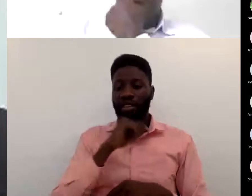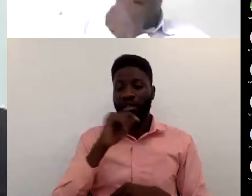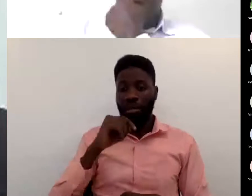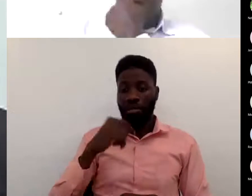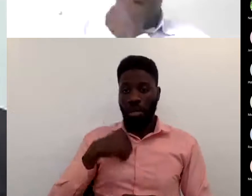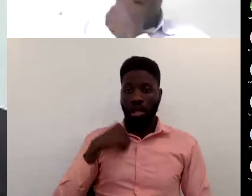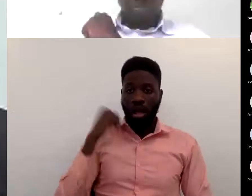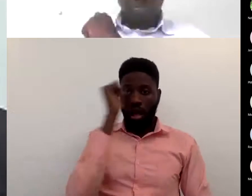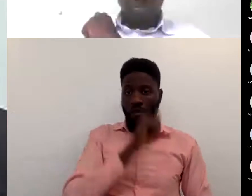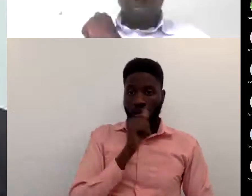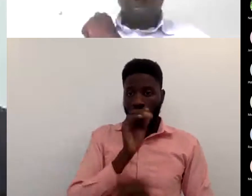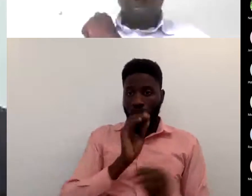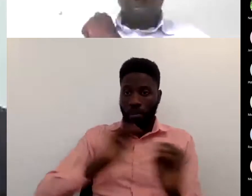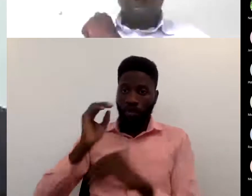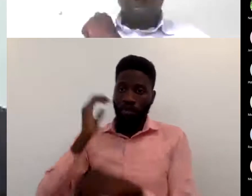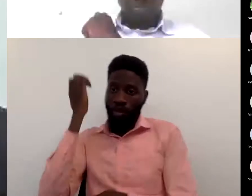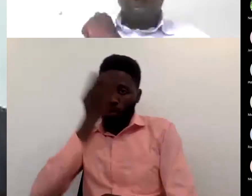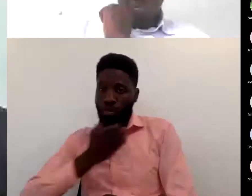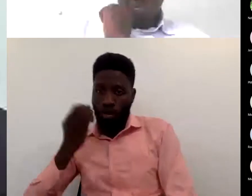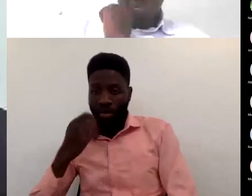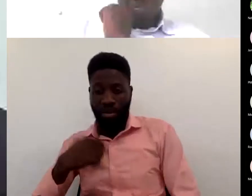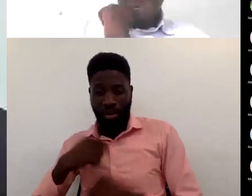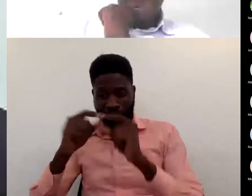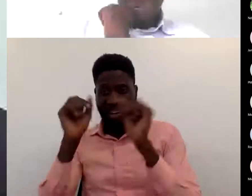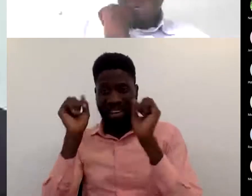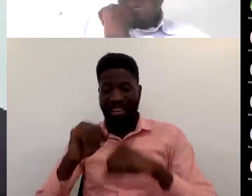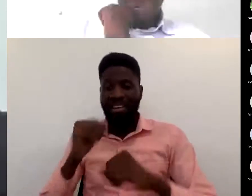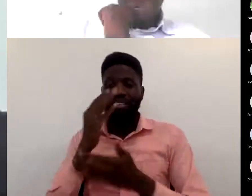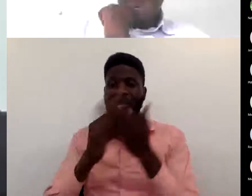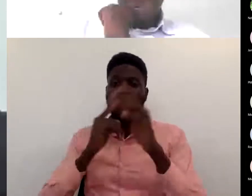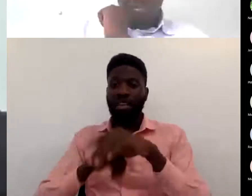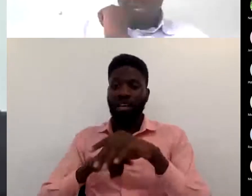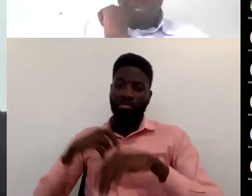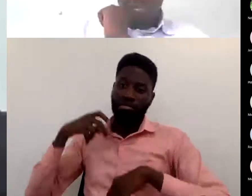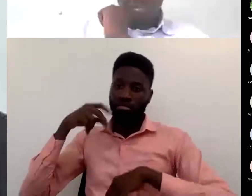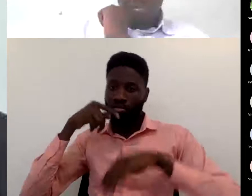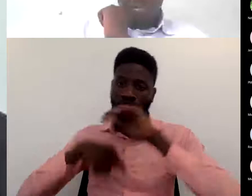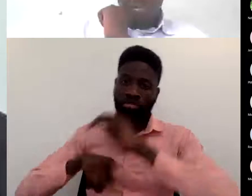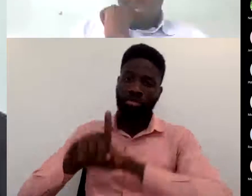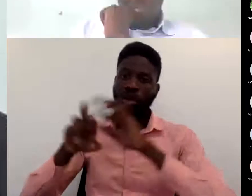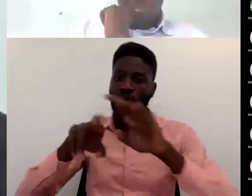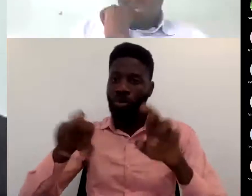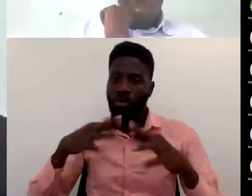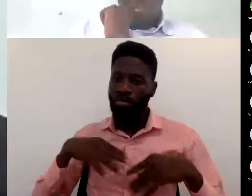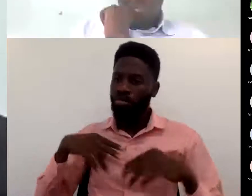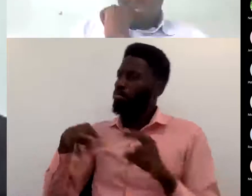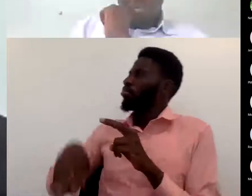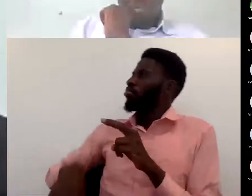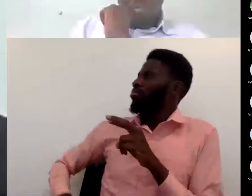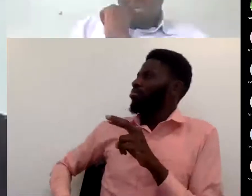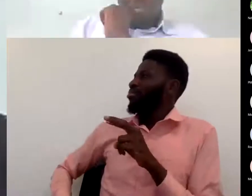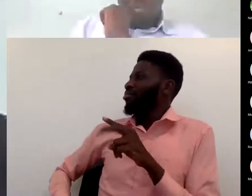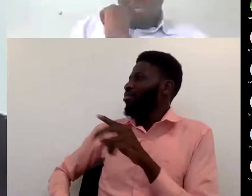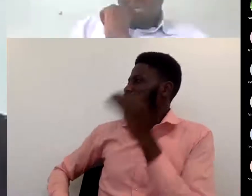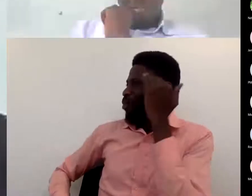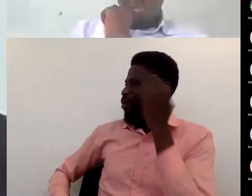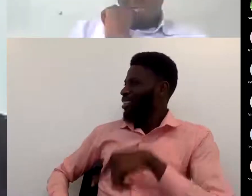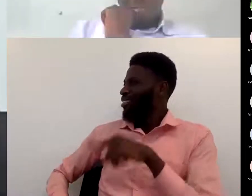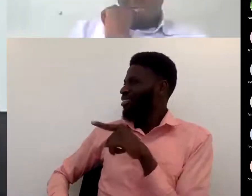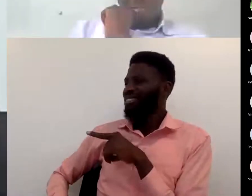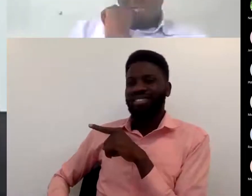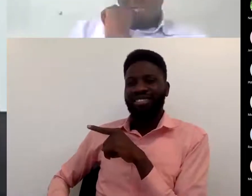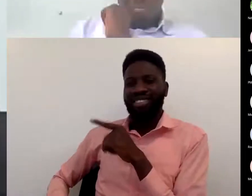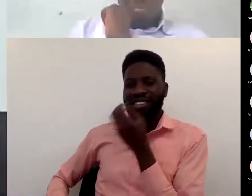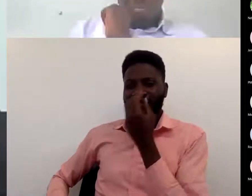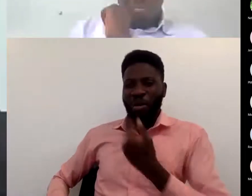for example, I can tell you that sometimes you walk into a room and people think, yeah, what could you possibly know? What can you